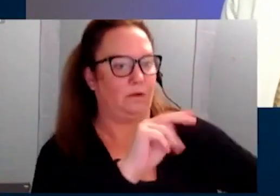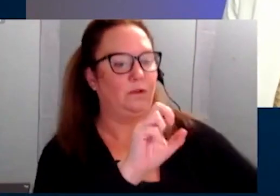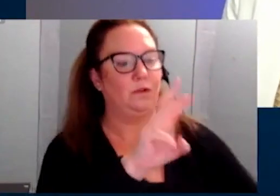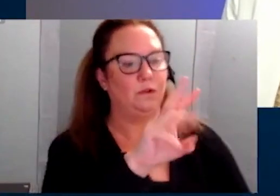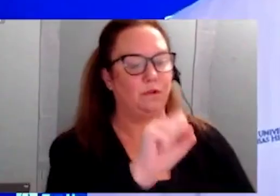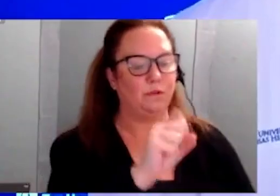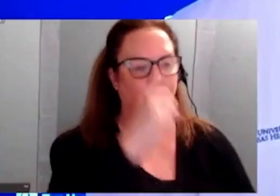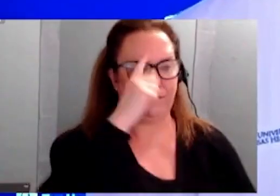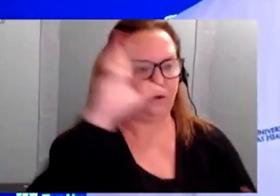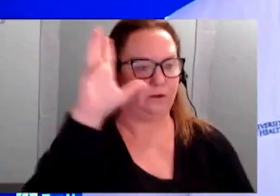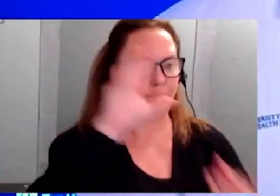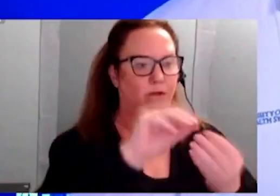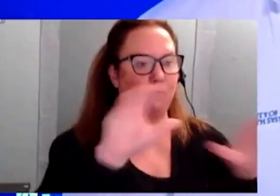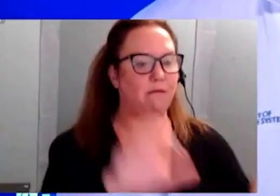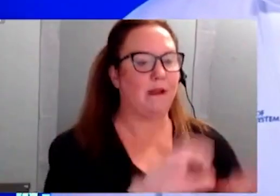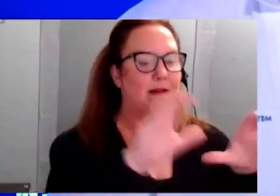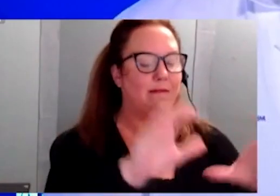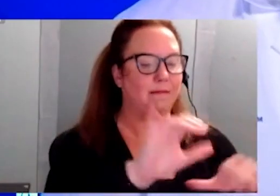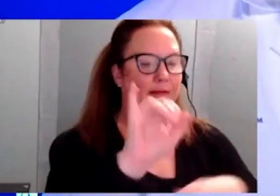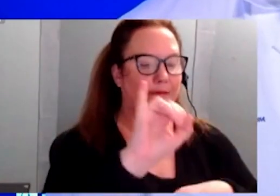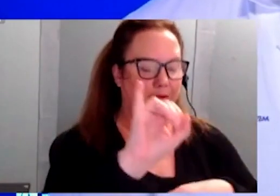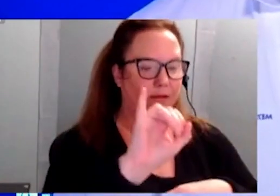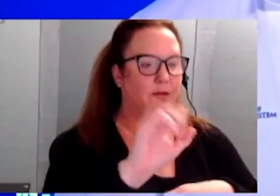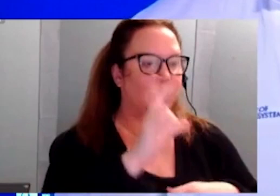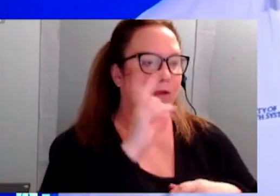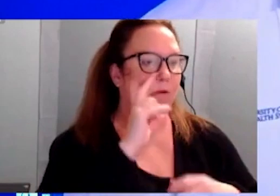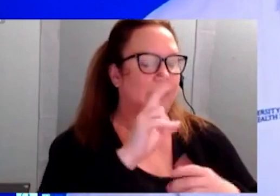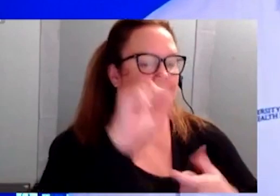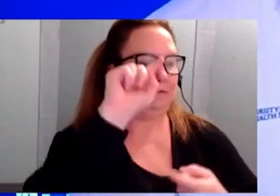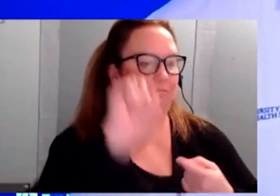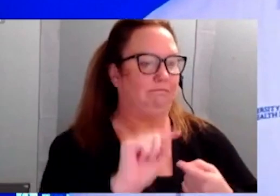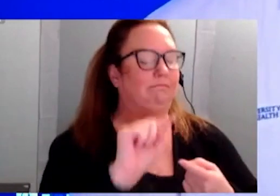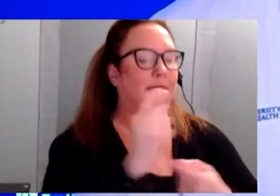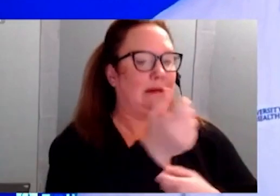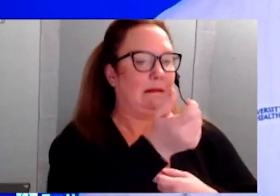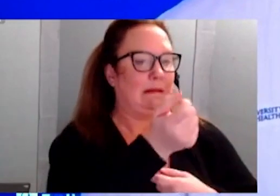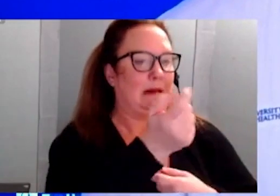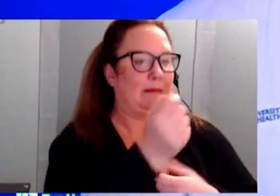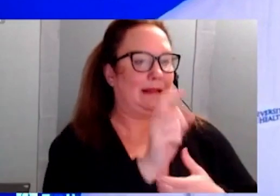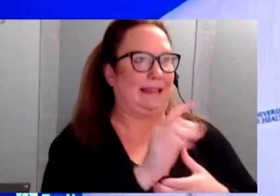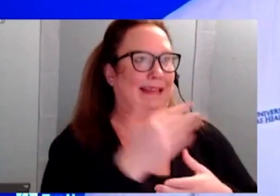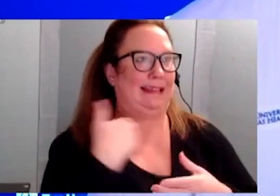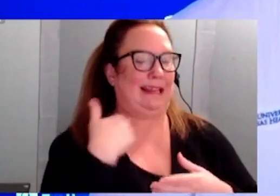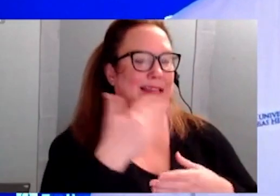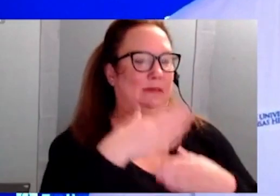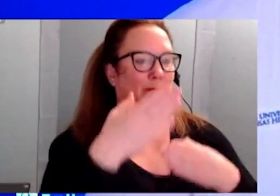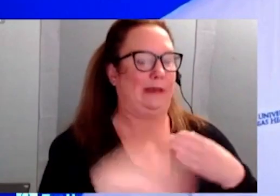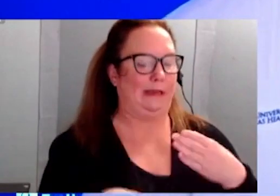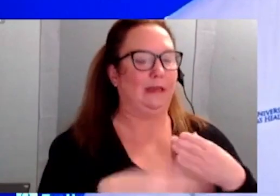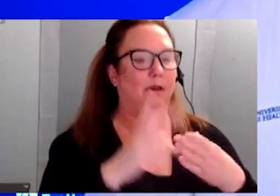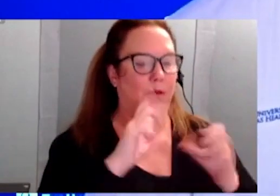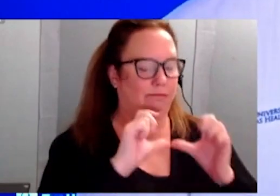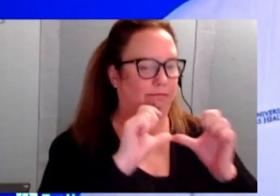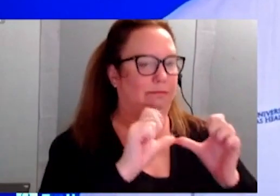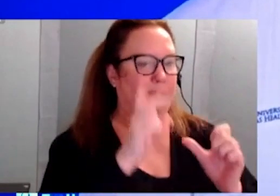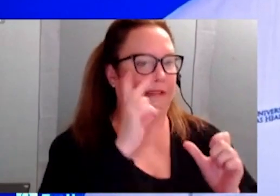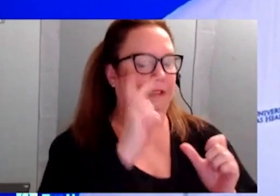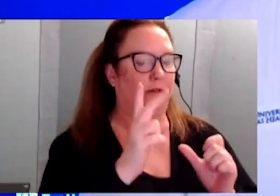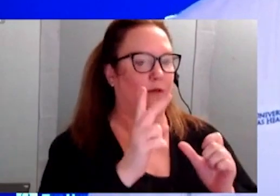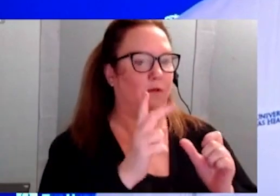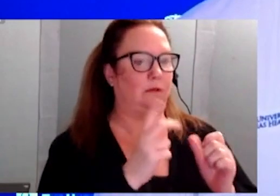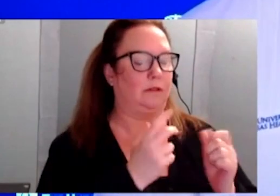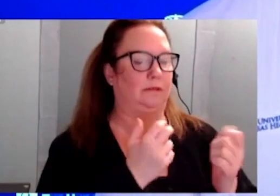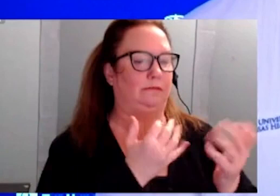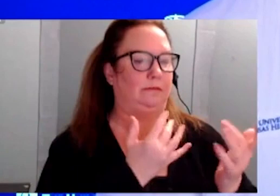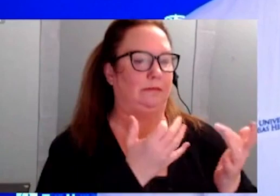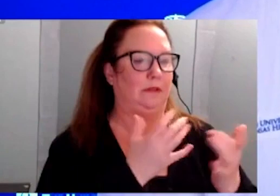total active infections. We did see a decrease a little bit at the end of last week. We've continued to see that. We are kind of sitting at the century